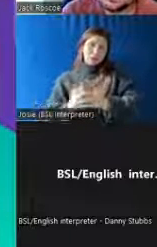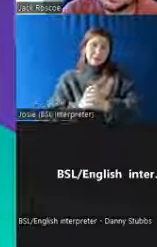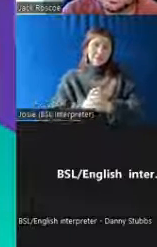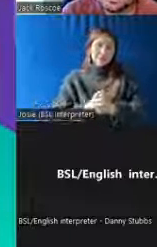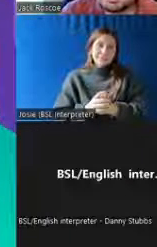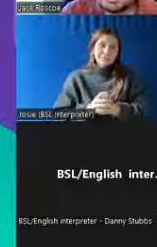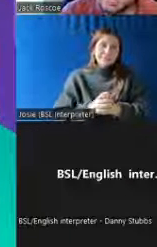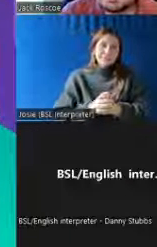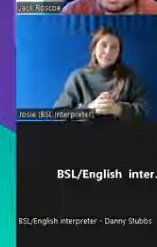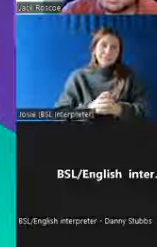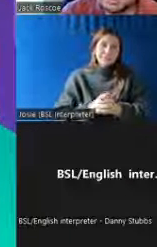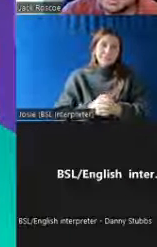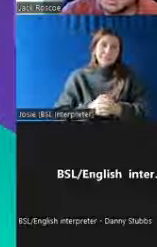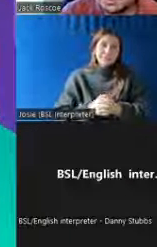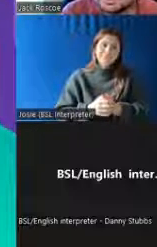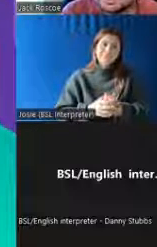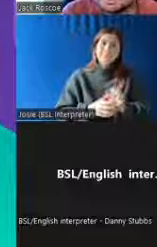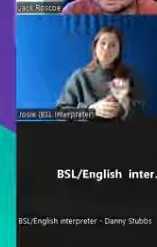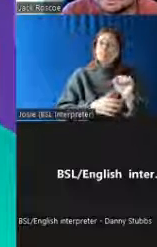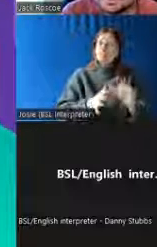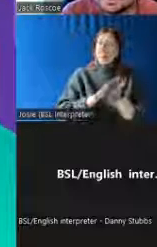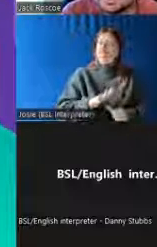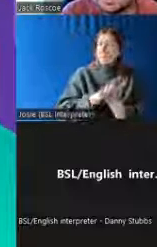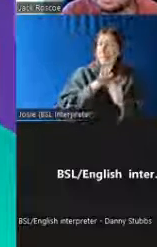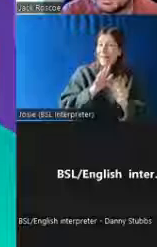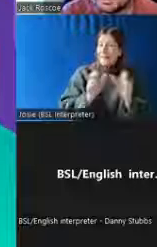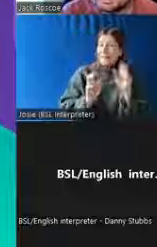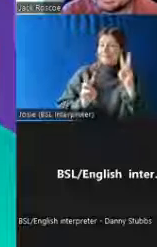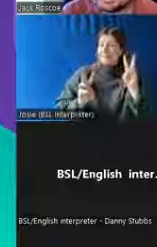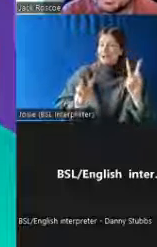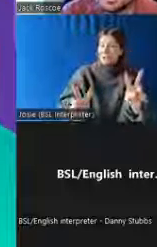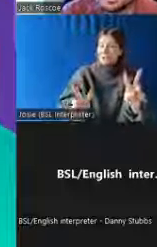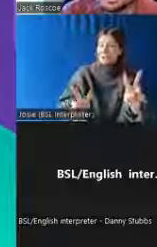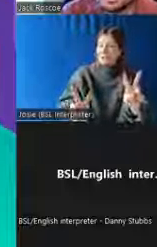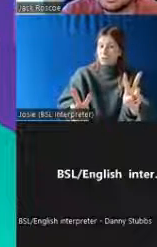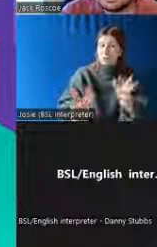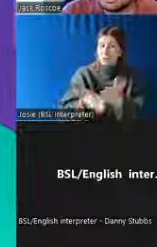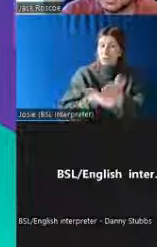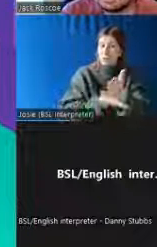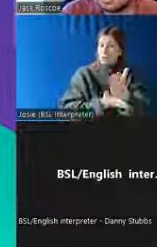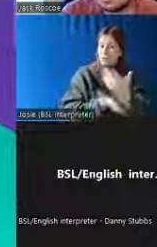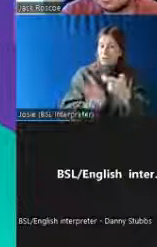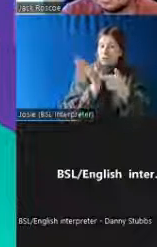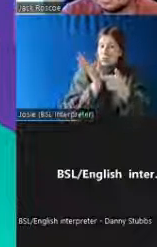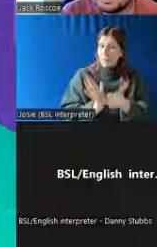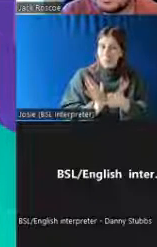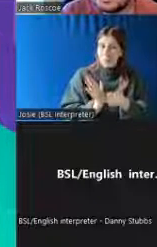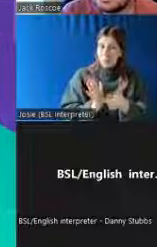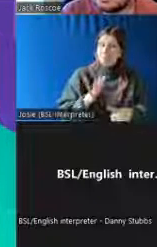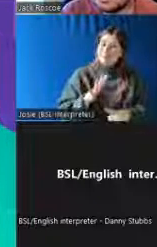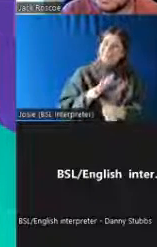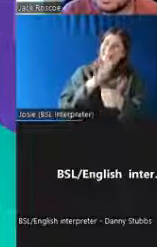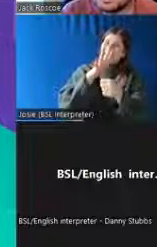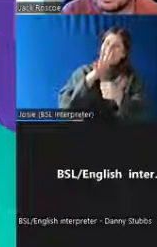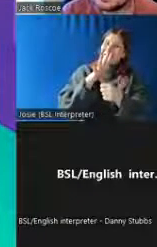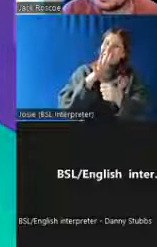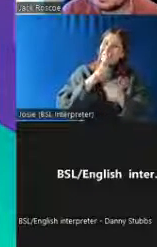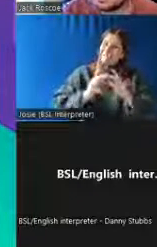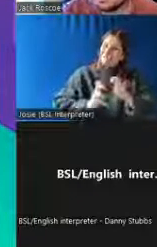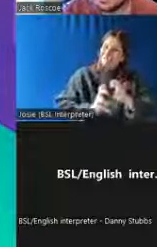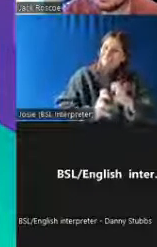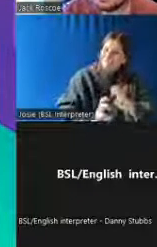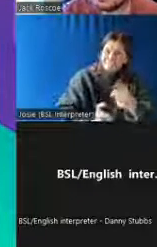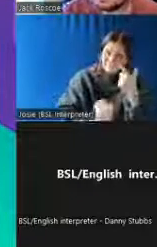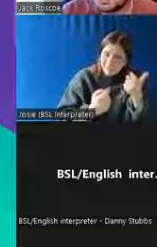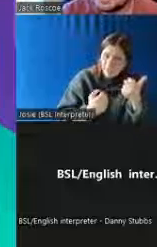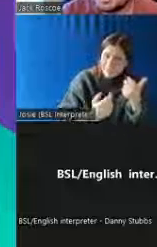So this is the main visualization in the report of the key findings, and we'll share a link to the full report on the website page because there's a